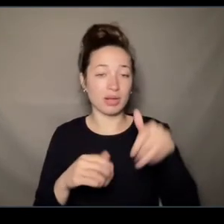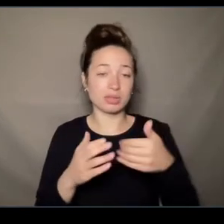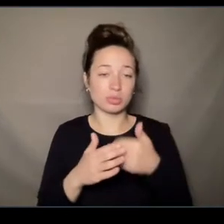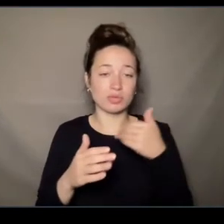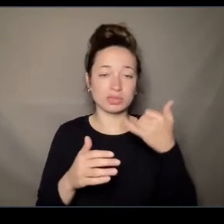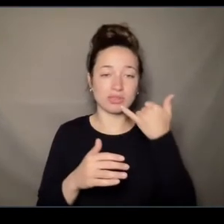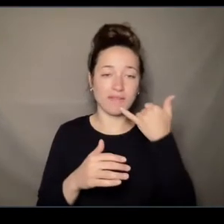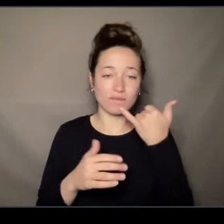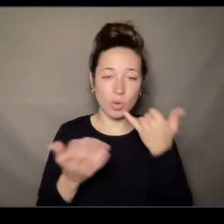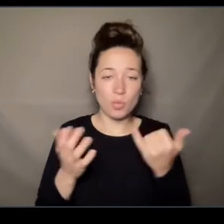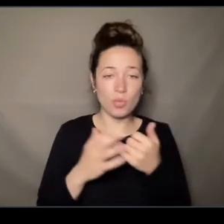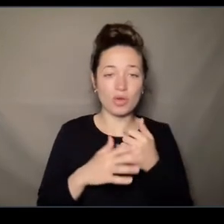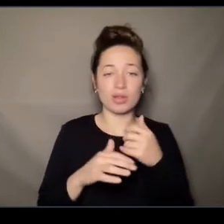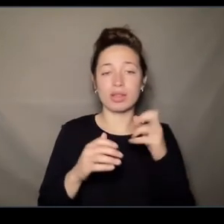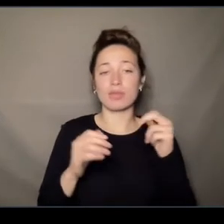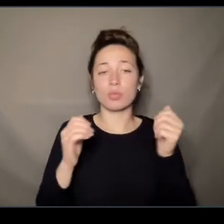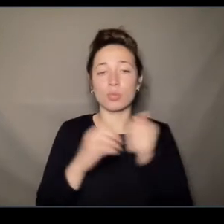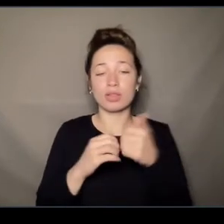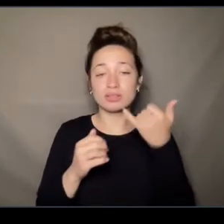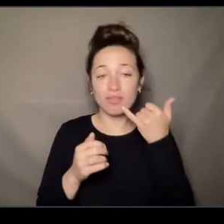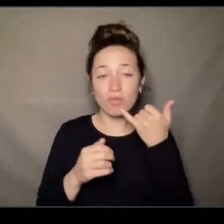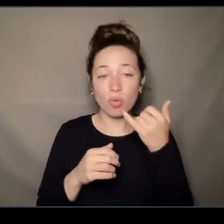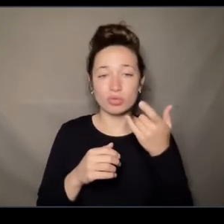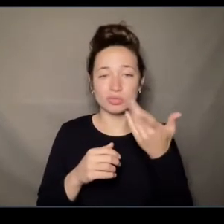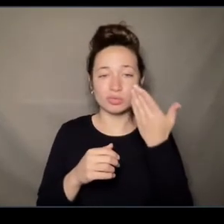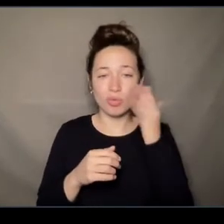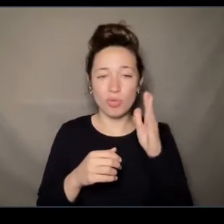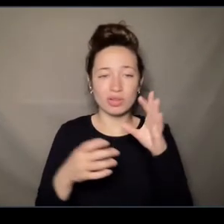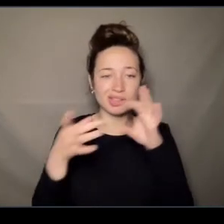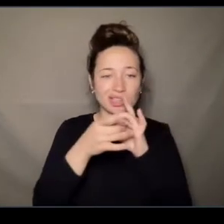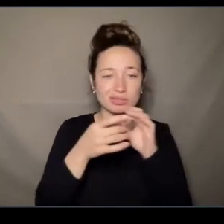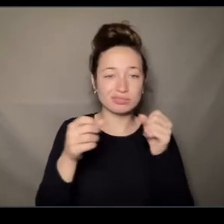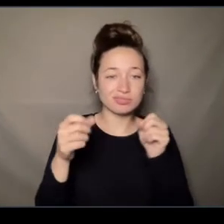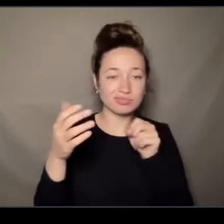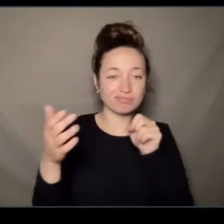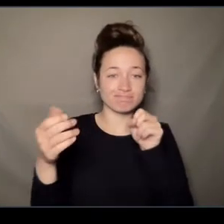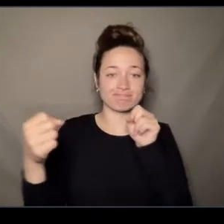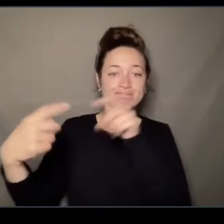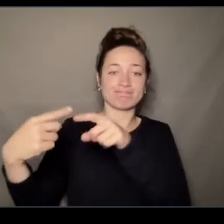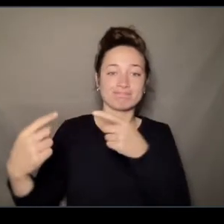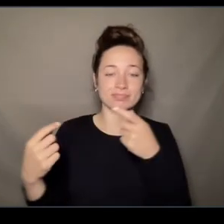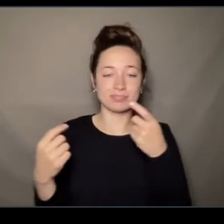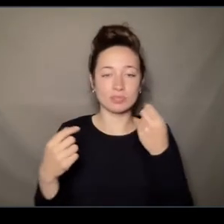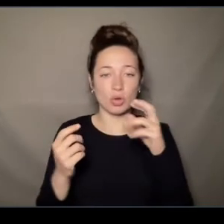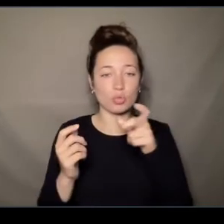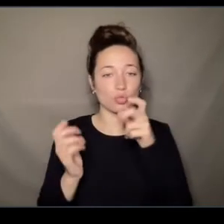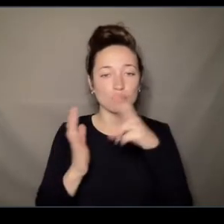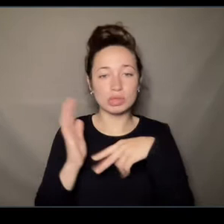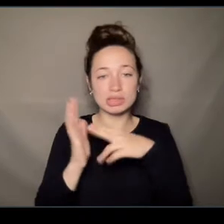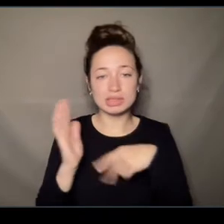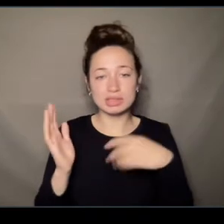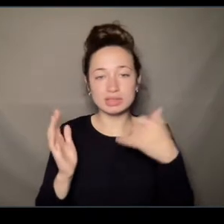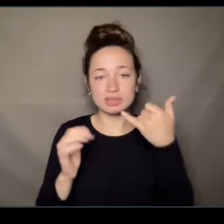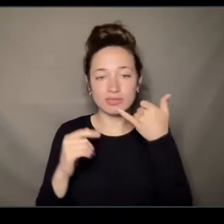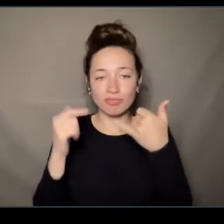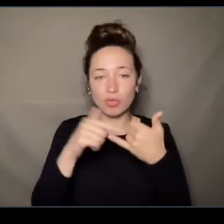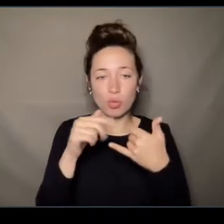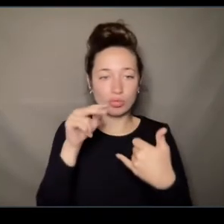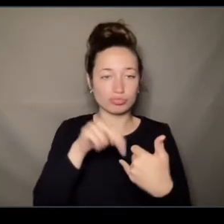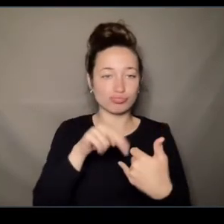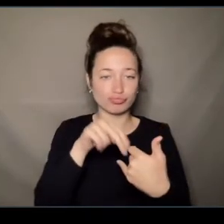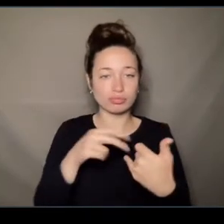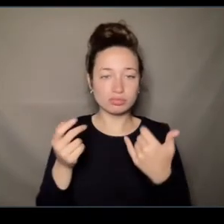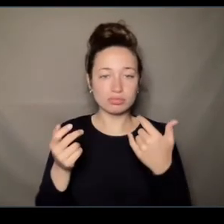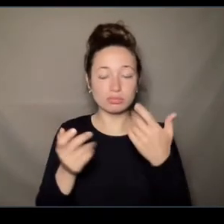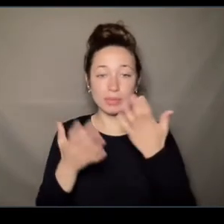cell phones. And even with a cell phone, you don't know if the connection is going to go through or who's reading the cell